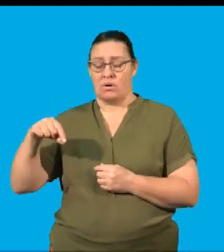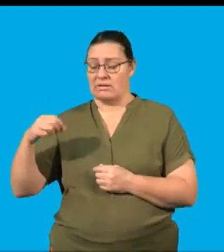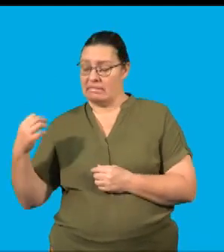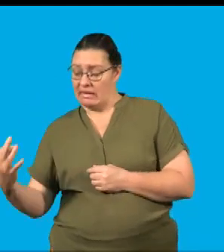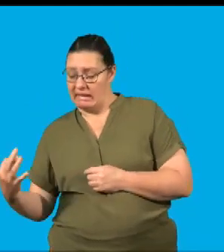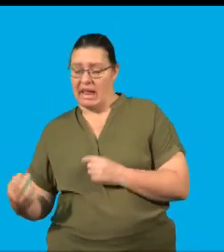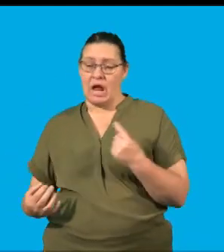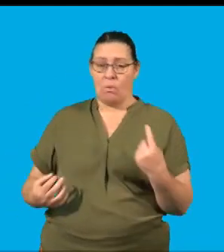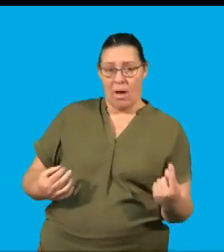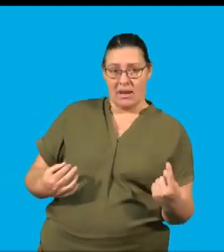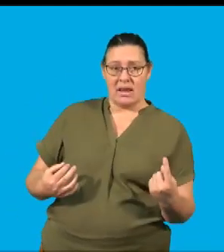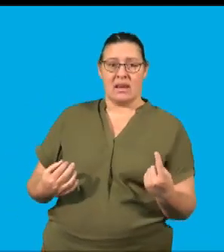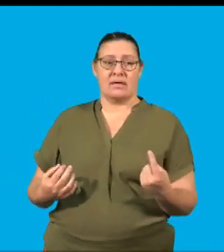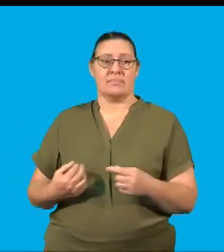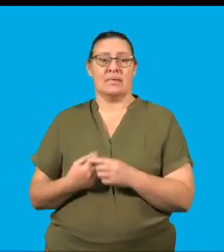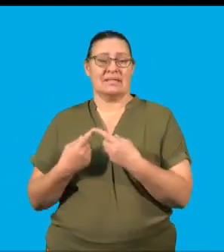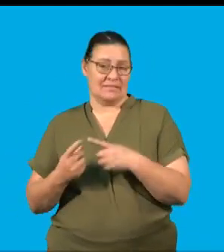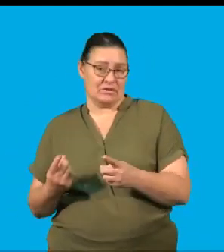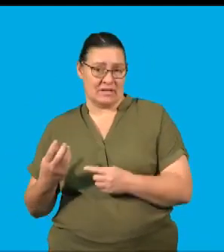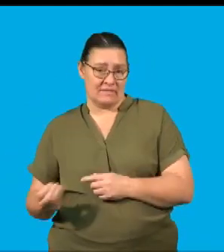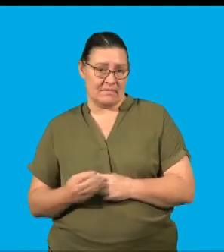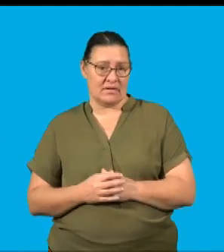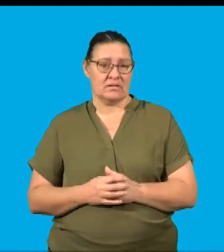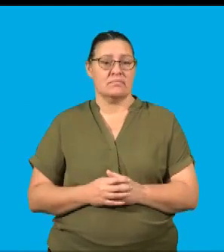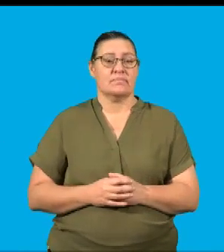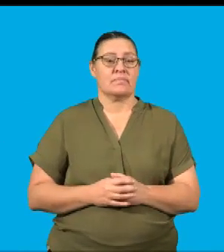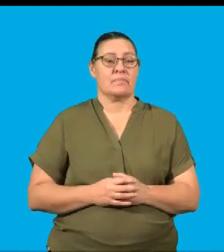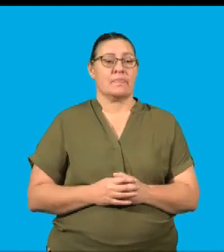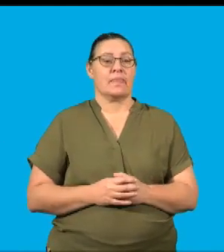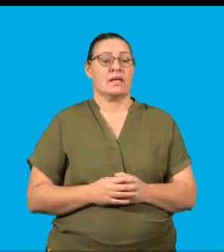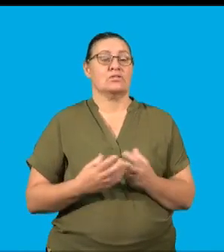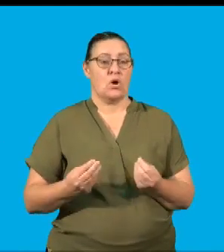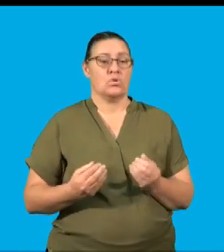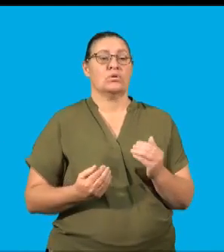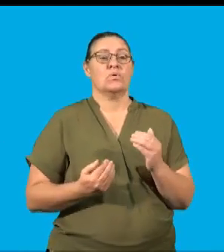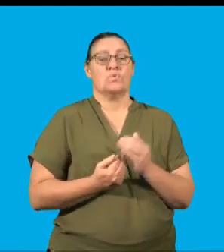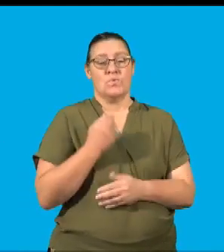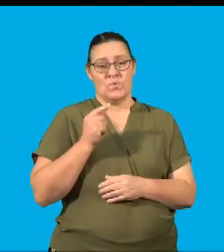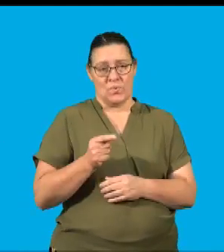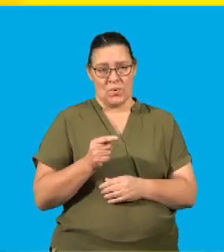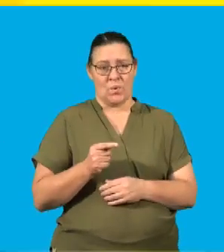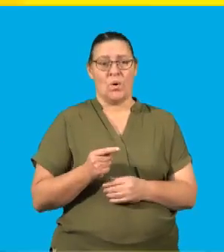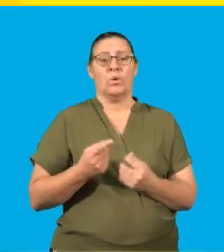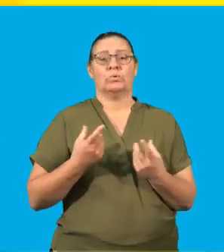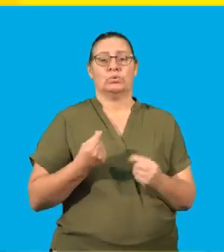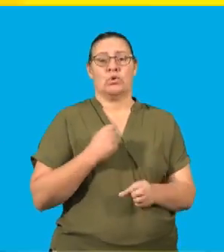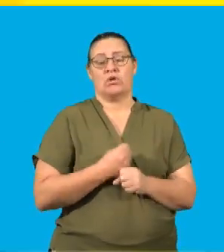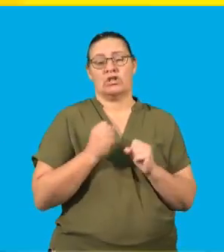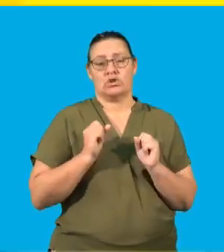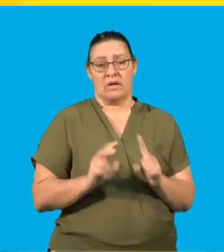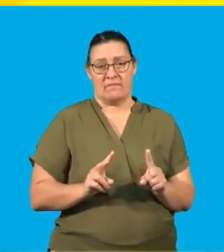key theory aspects when it comes to the interquartile range, this is a new section that you are doing in grade 12.